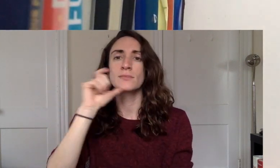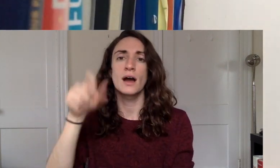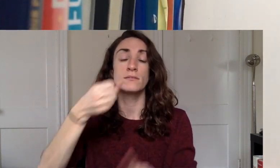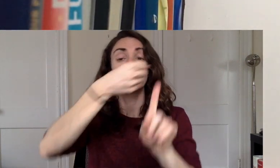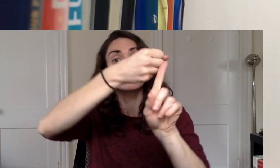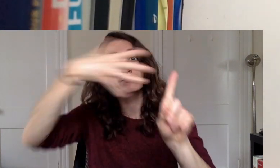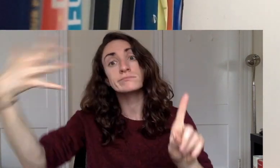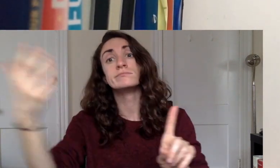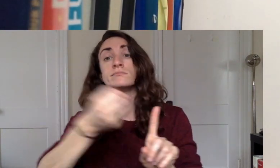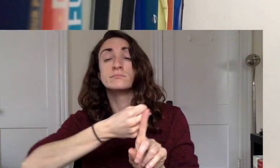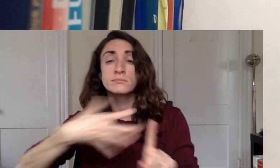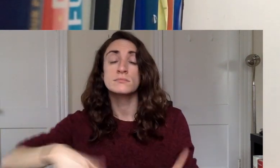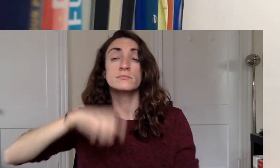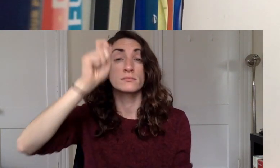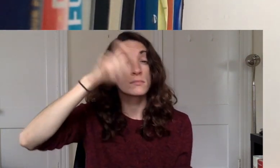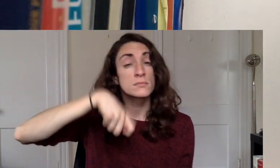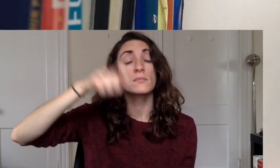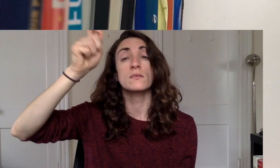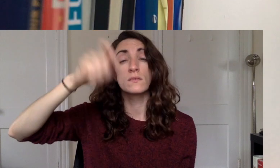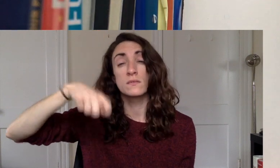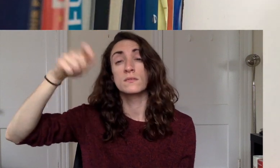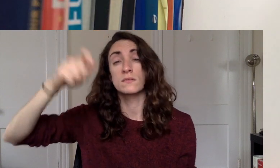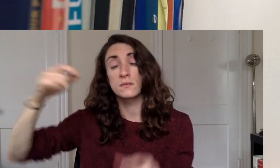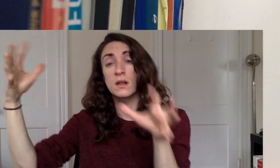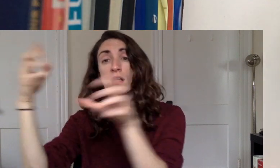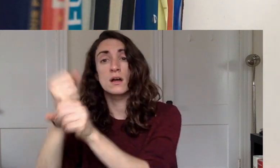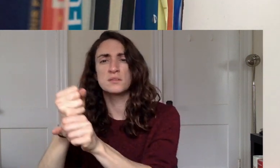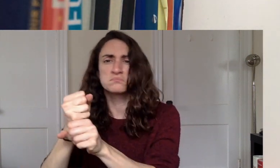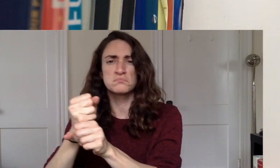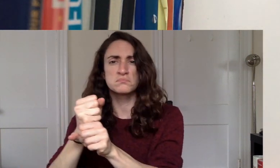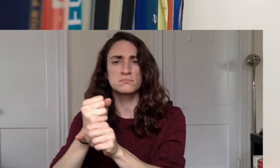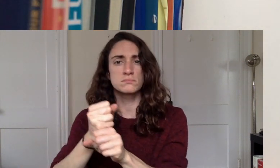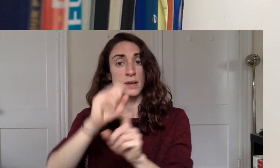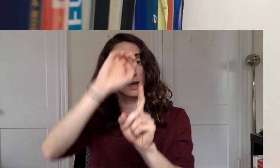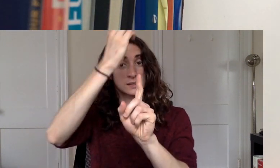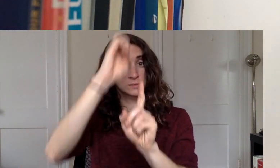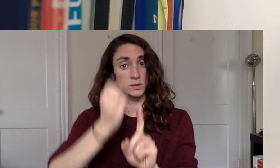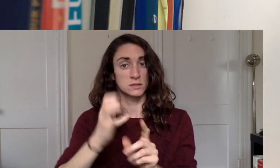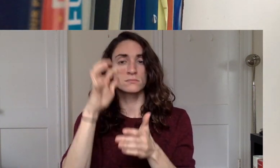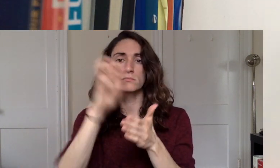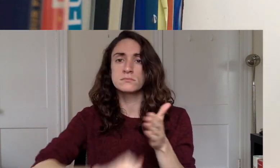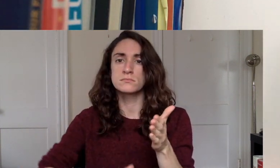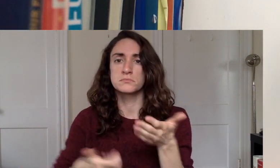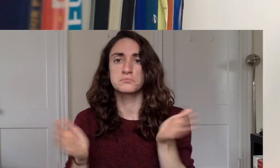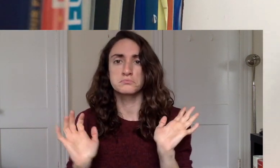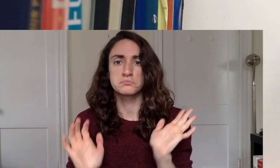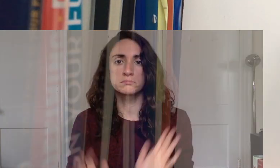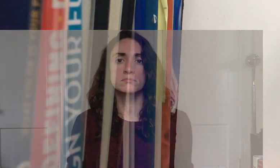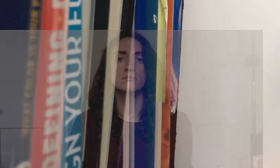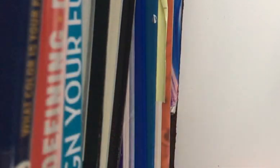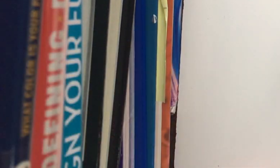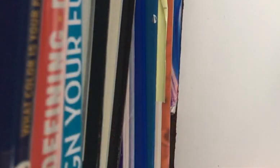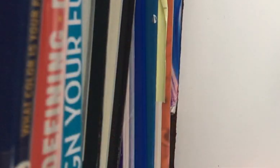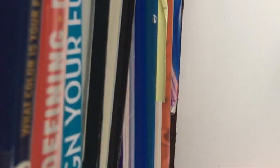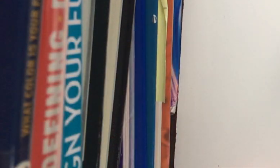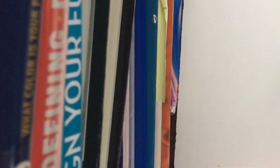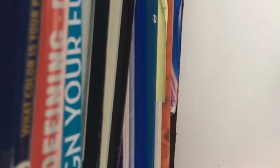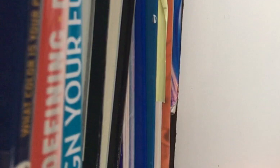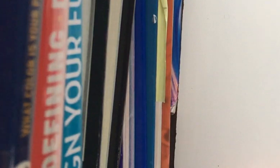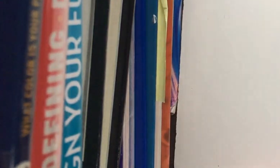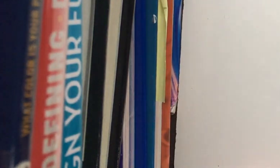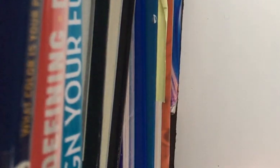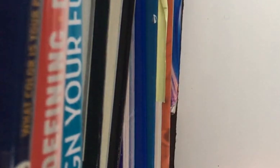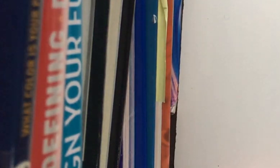we used in the simplified version. So you really don't have to expand it all out like this. You can just use the exponents and subtract them to find the exponents in the simplified version.